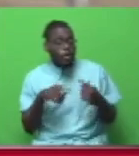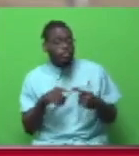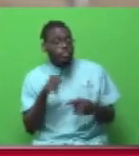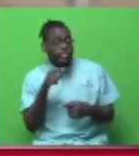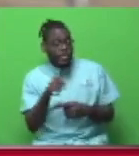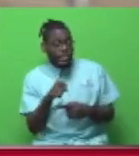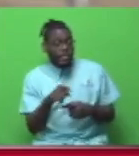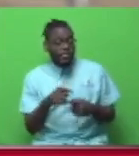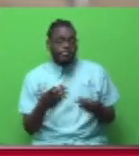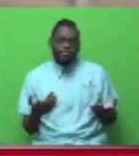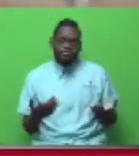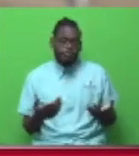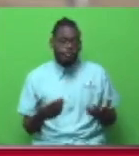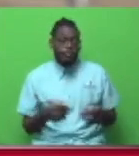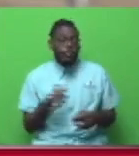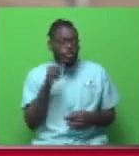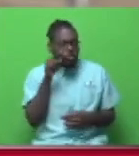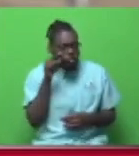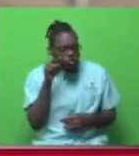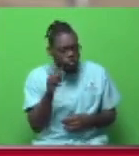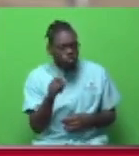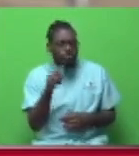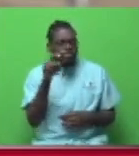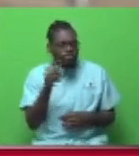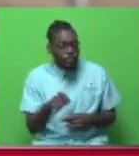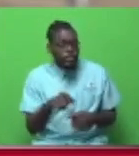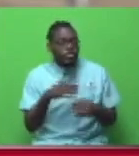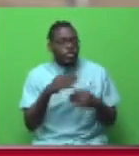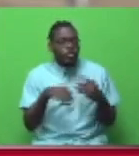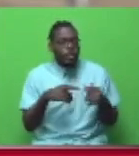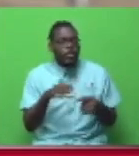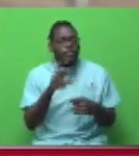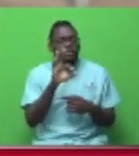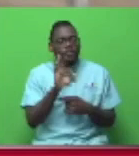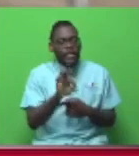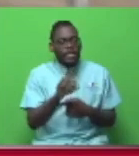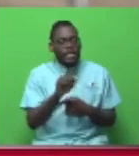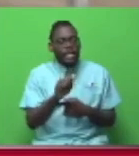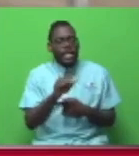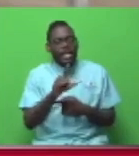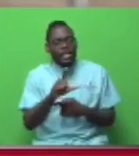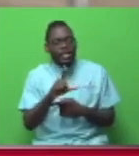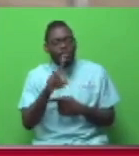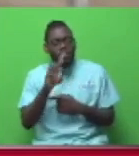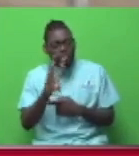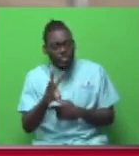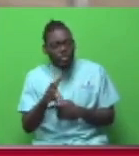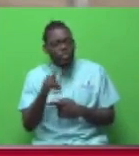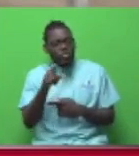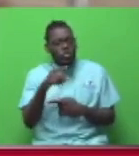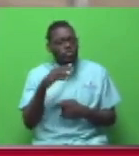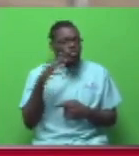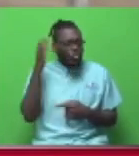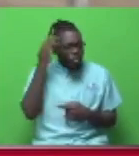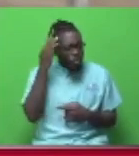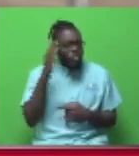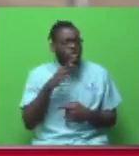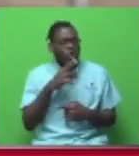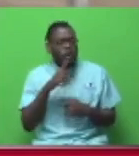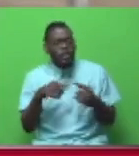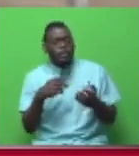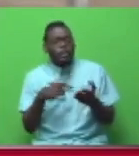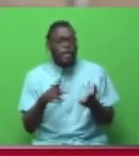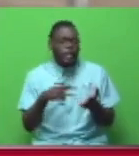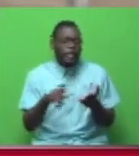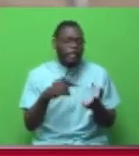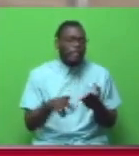the only thing the senator was going to come into the Senate and make a contribution about. Faris and fees. Nothing else of